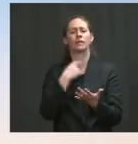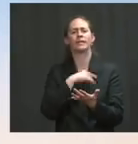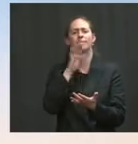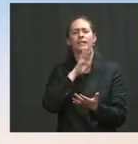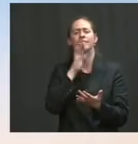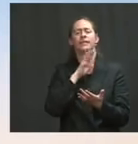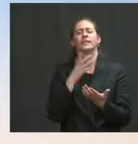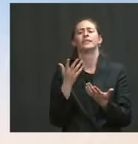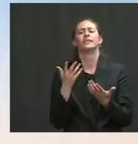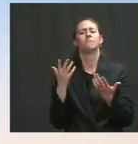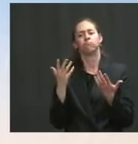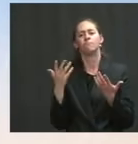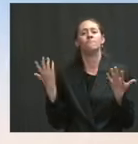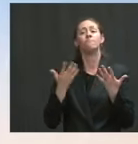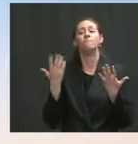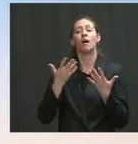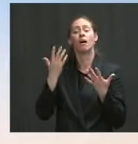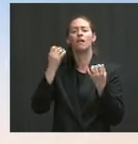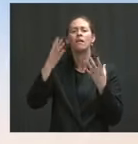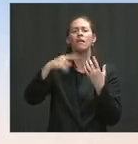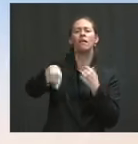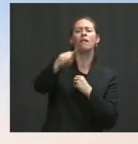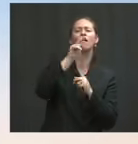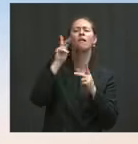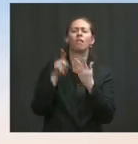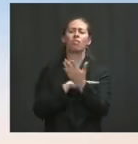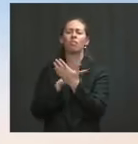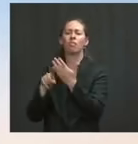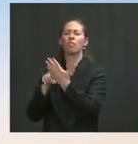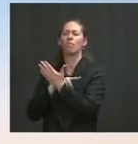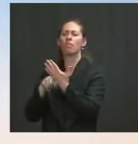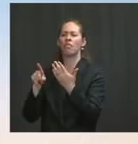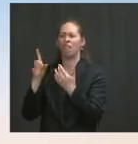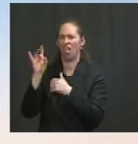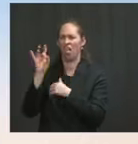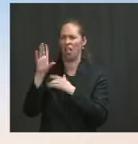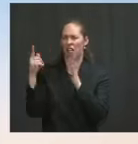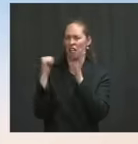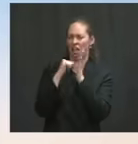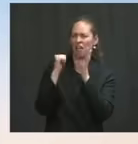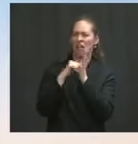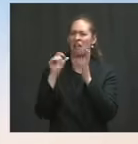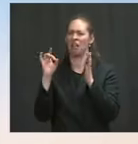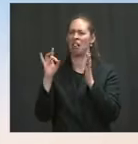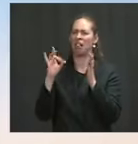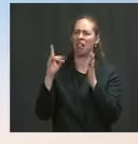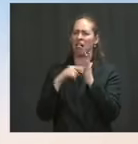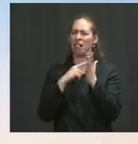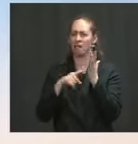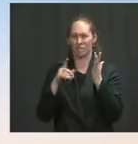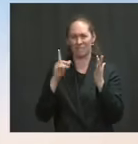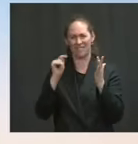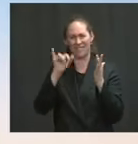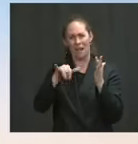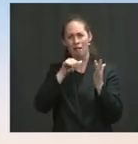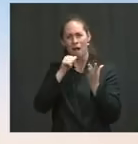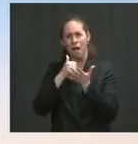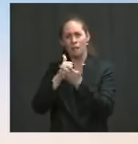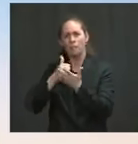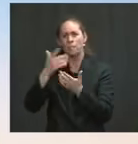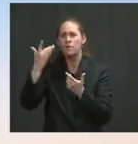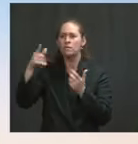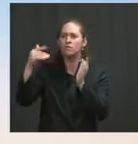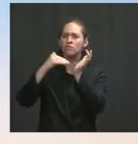people are critical of these tactics, it's really a disservice to the country and to the doctors, faith leaders, community leaders, and others who are working to get